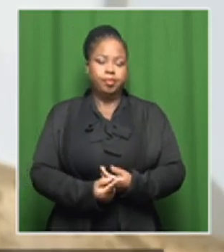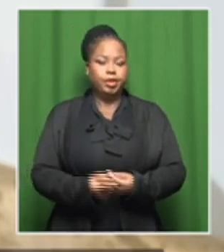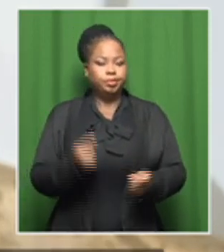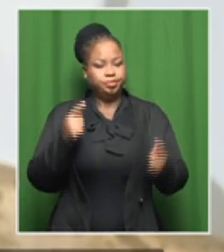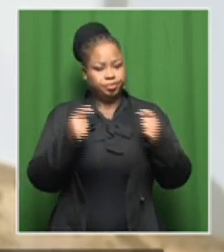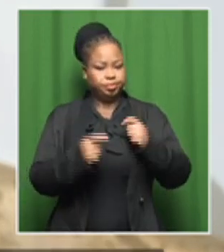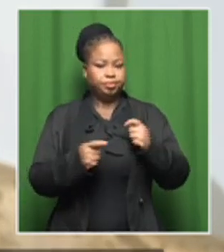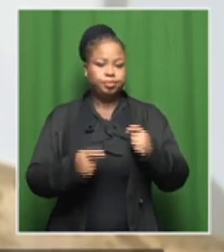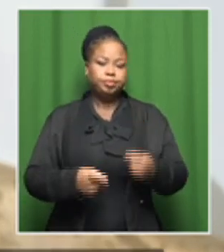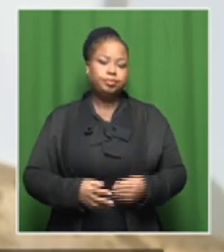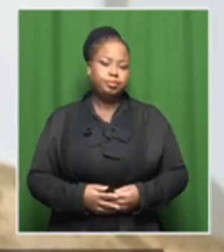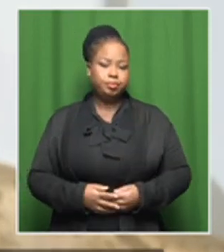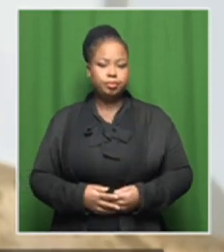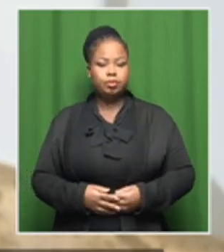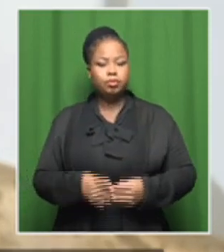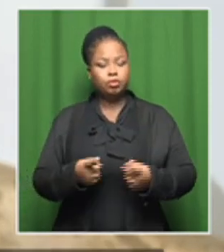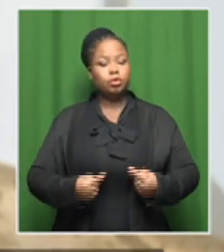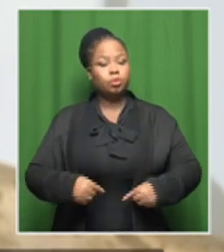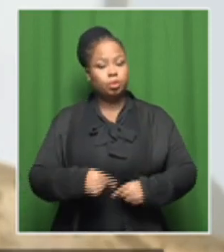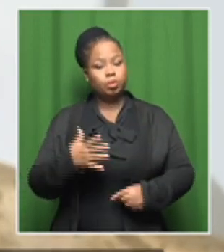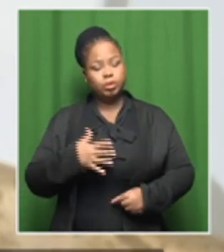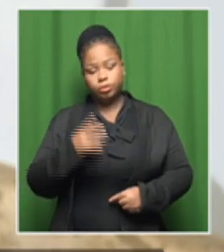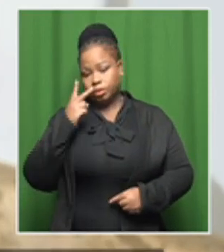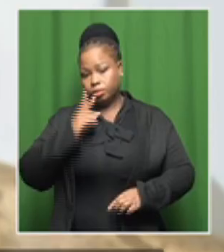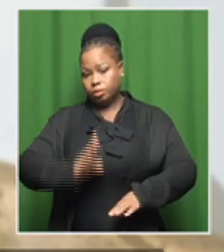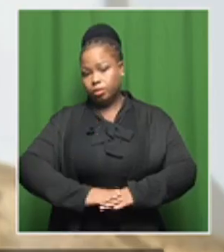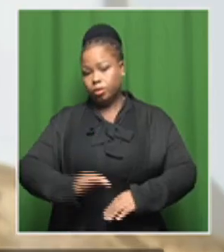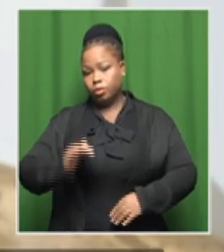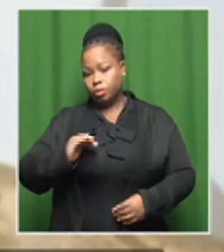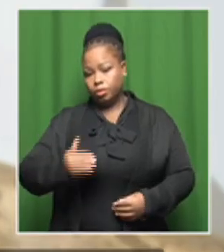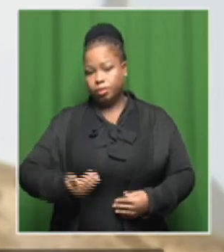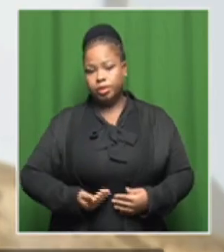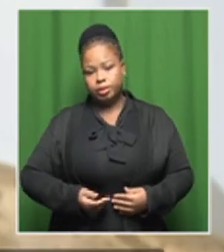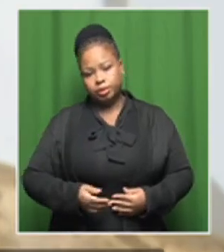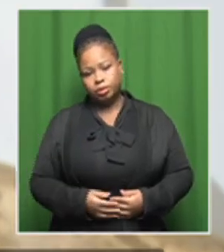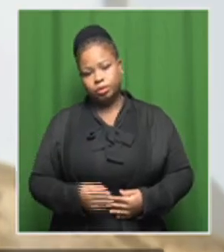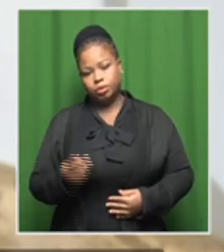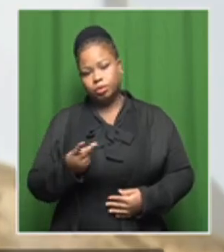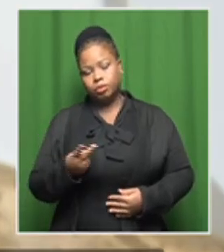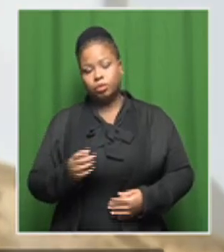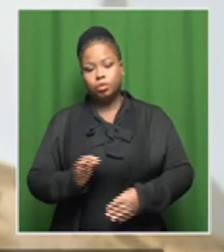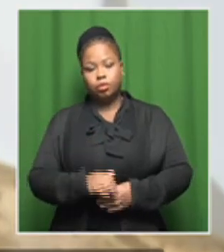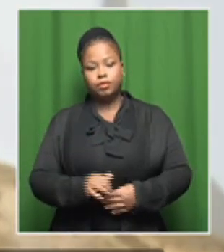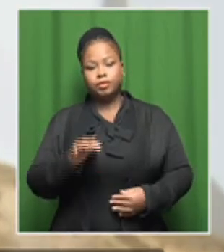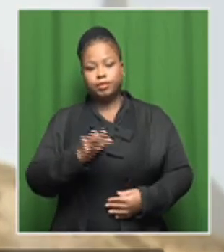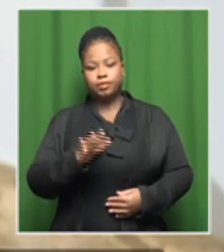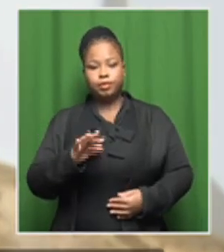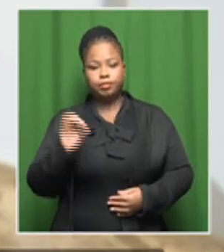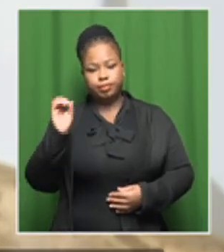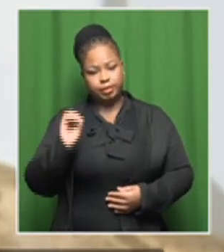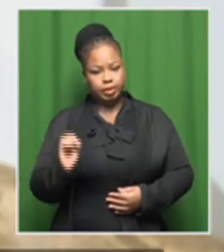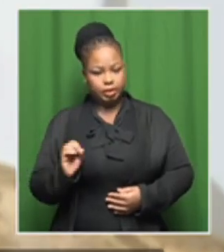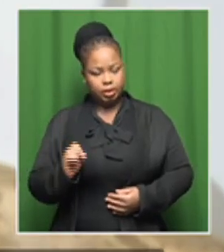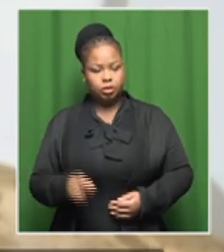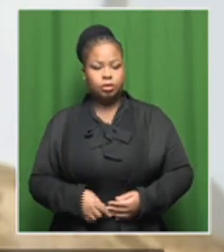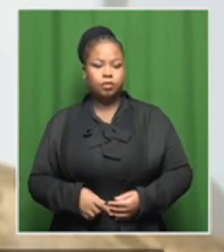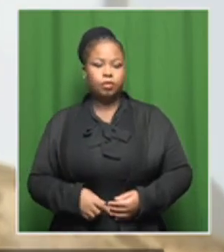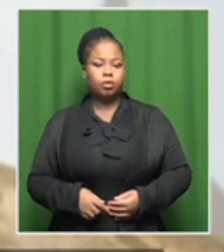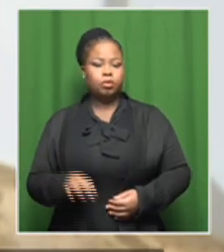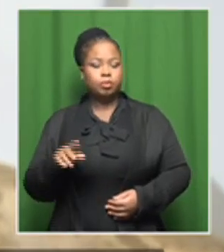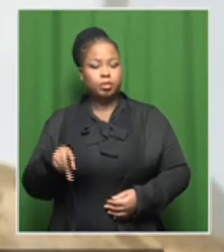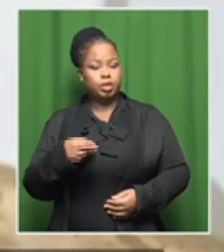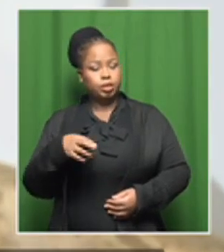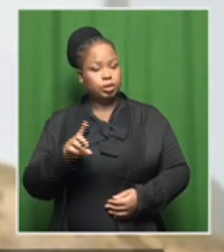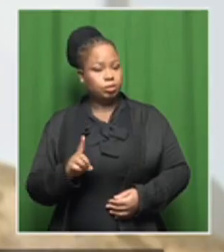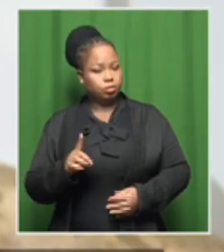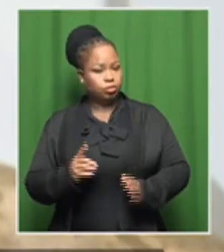we're envisaging. And we want to see more women. By the way, Sakina, you know, over 55% of all our postgraduate